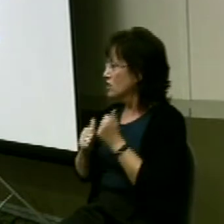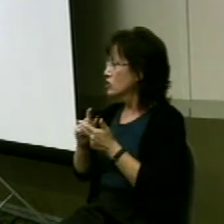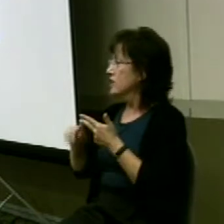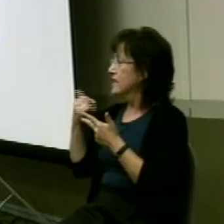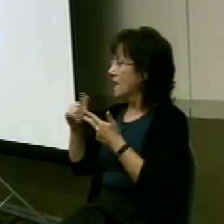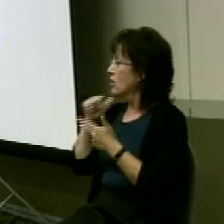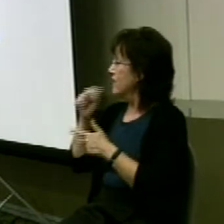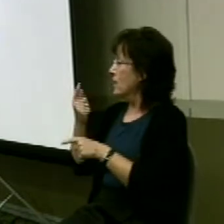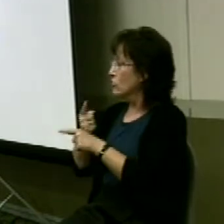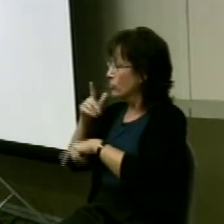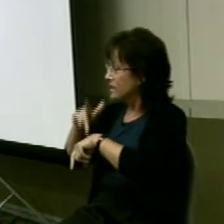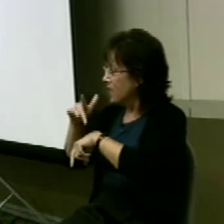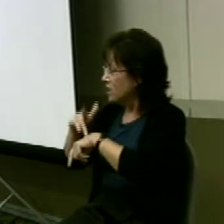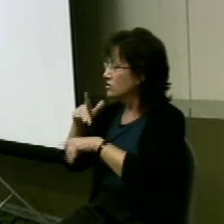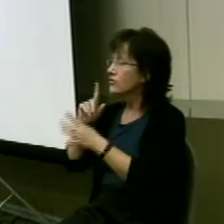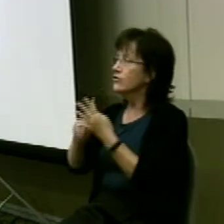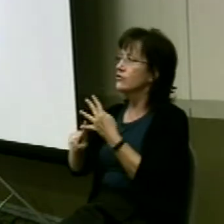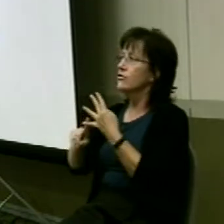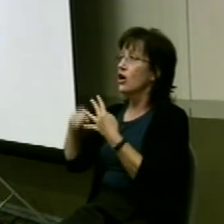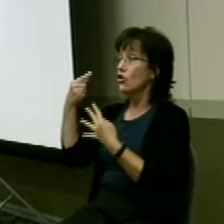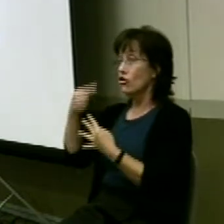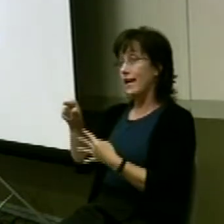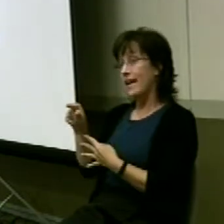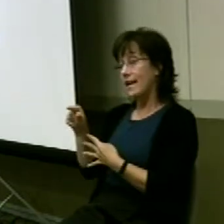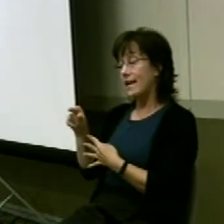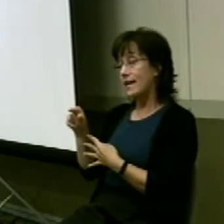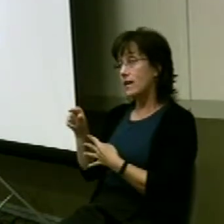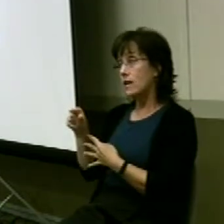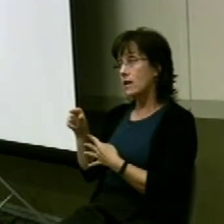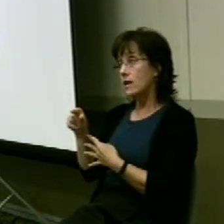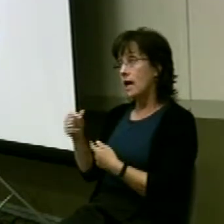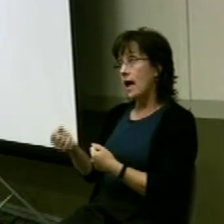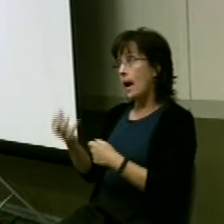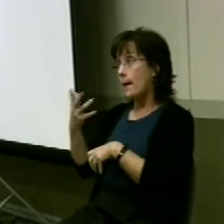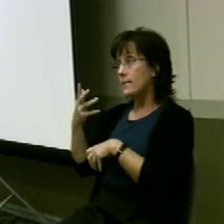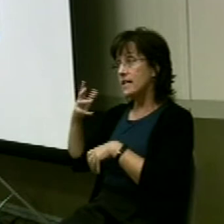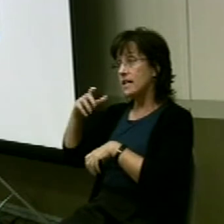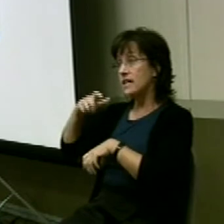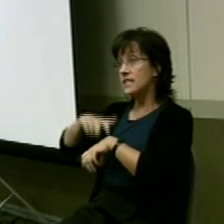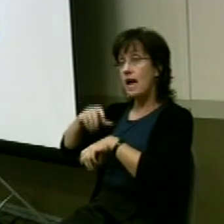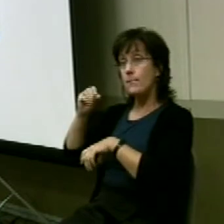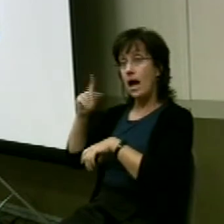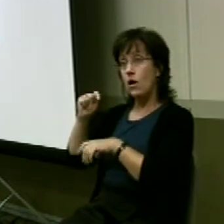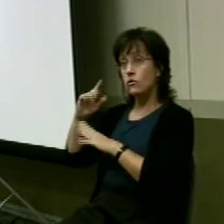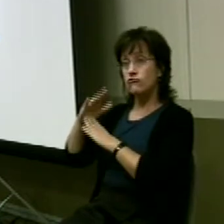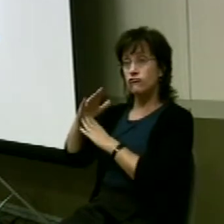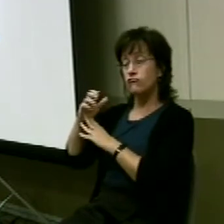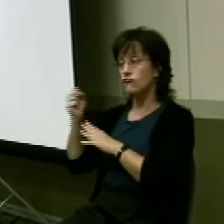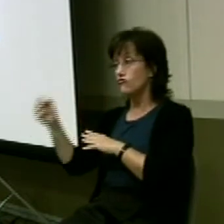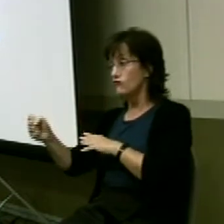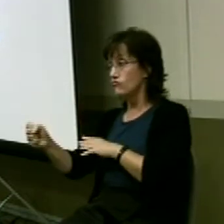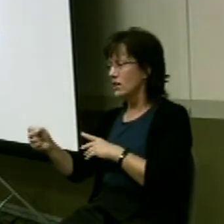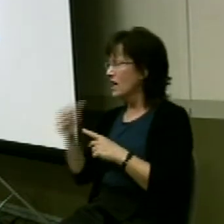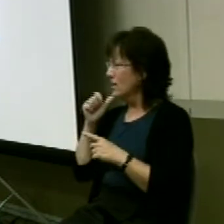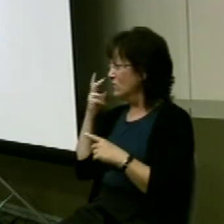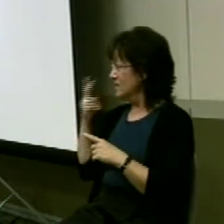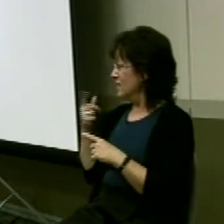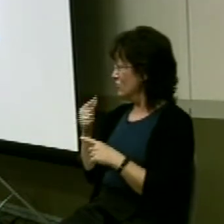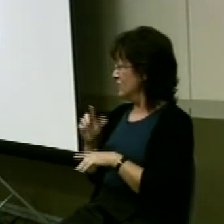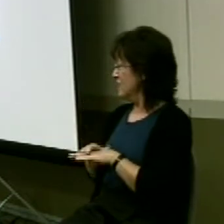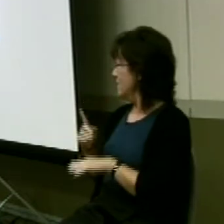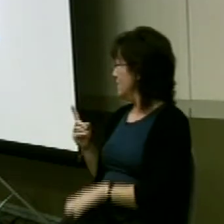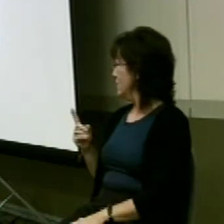the purple is aggression, the yellow is inappropriate touching, the green is how many timeouts he was